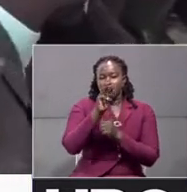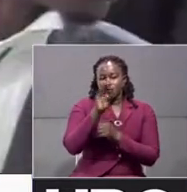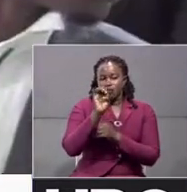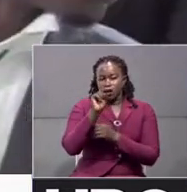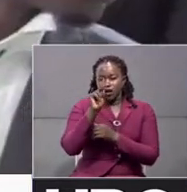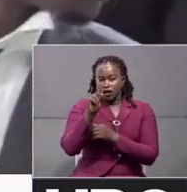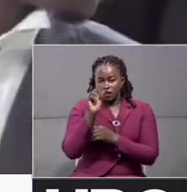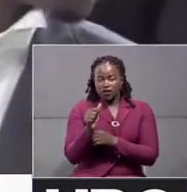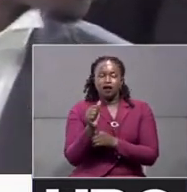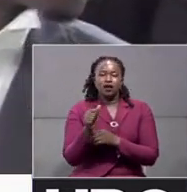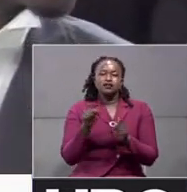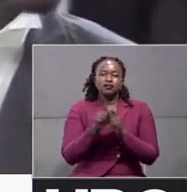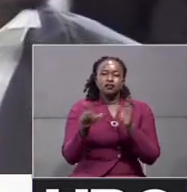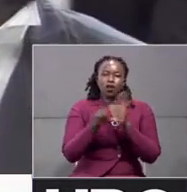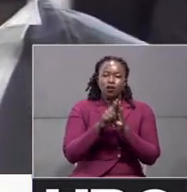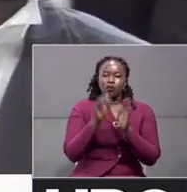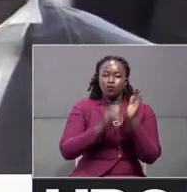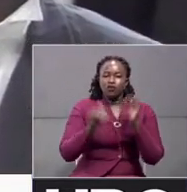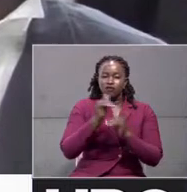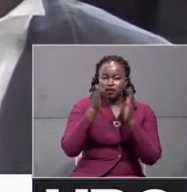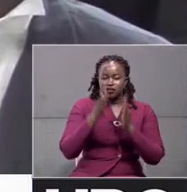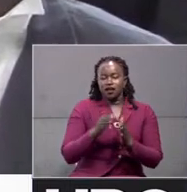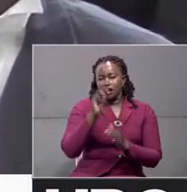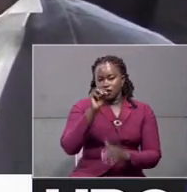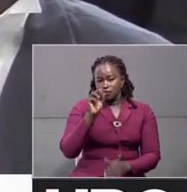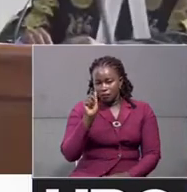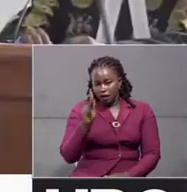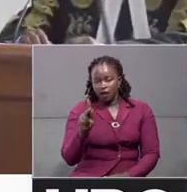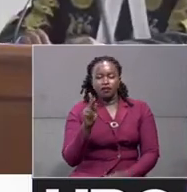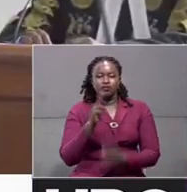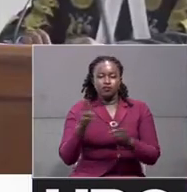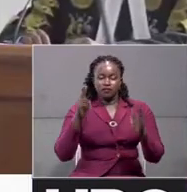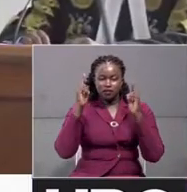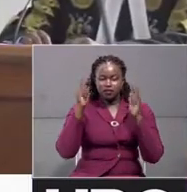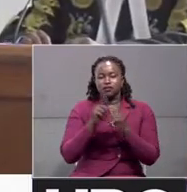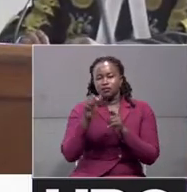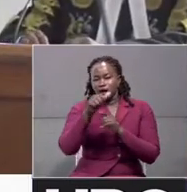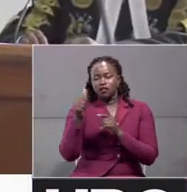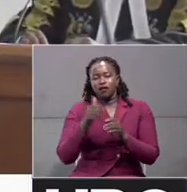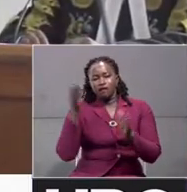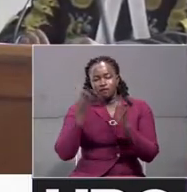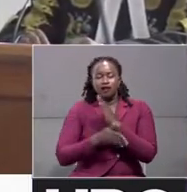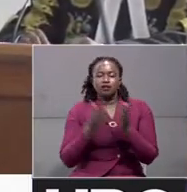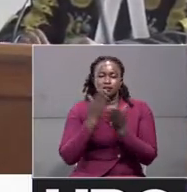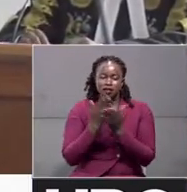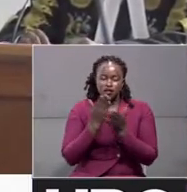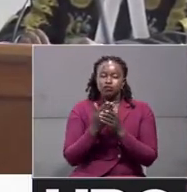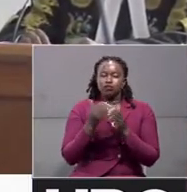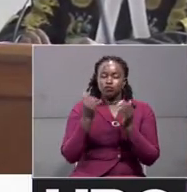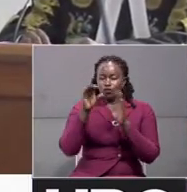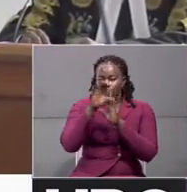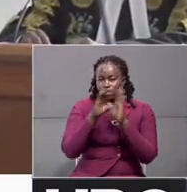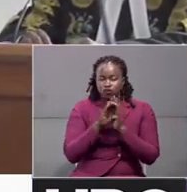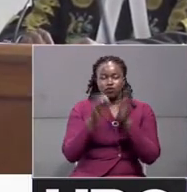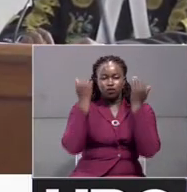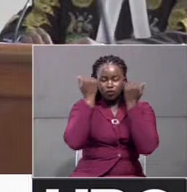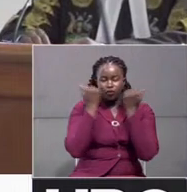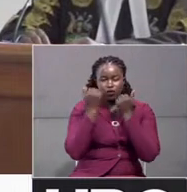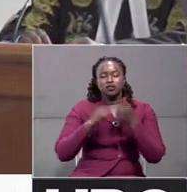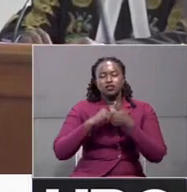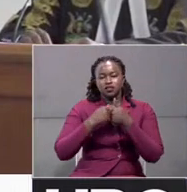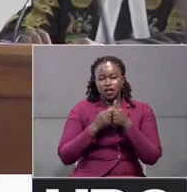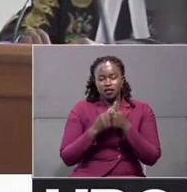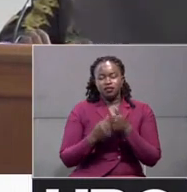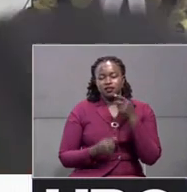Tamale, a law professor at Makerere University, and others, filed a petition in the Constitutional Court challenging the law.